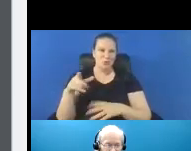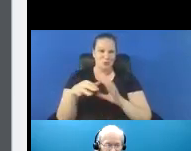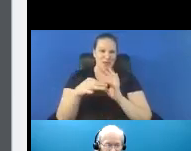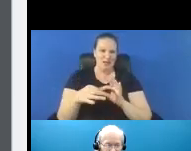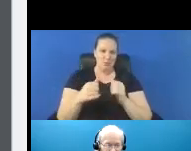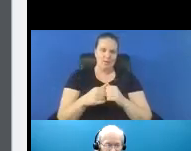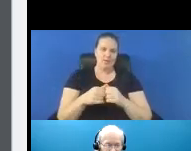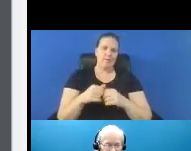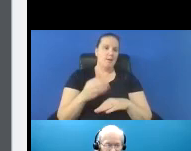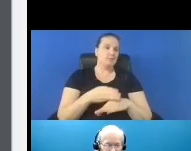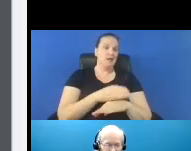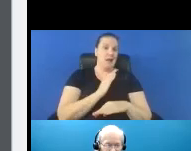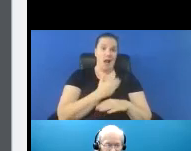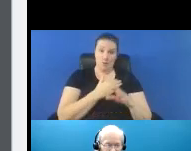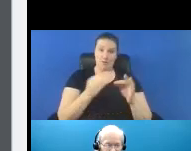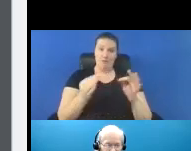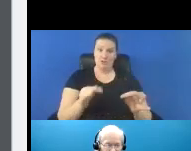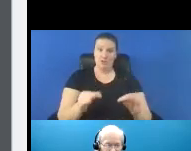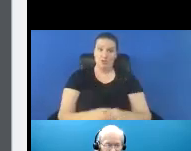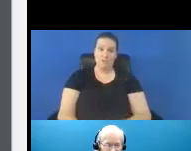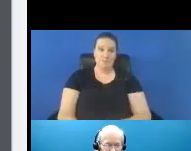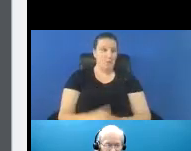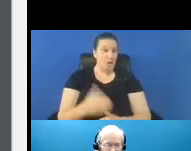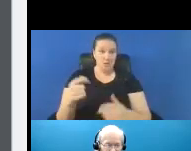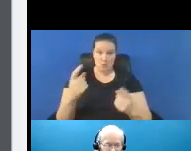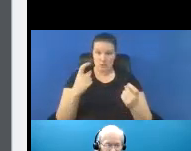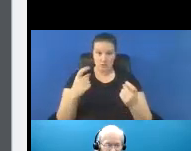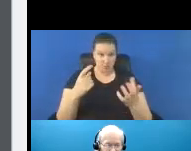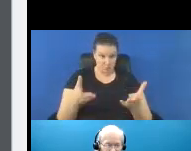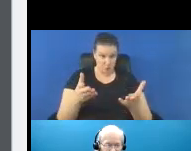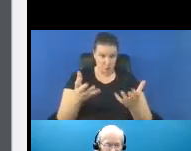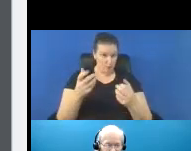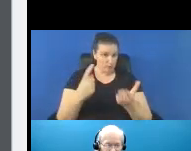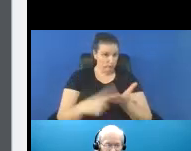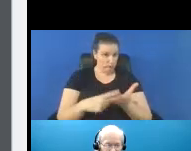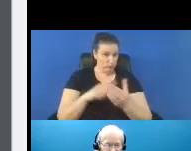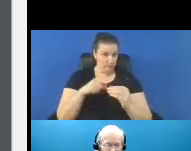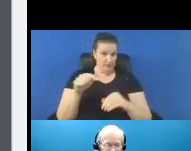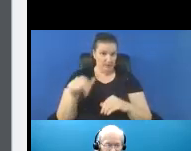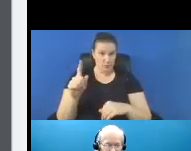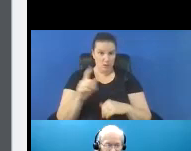to updating our definitions. Does anyone have any questions or want to weigh in on this one?